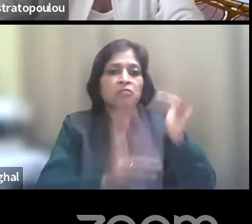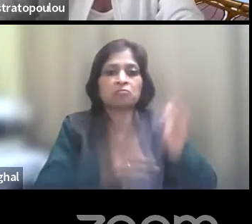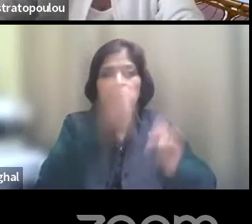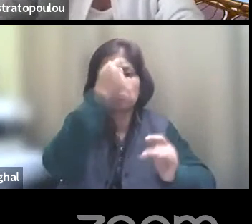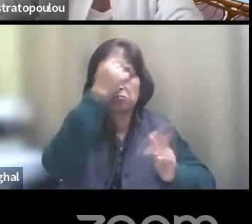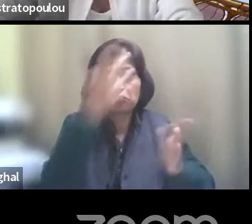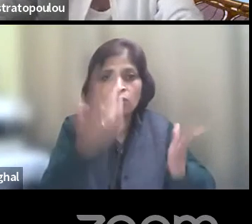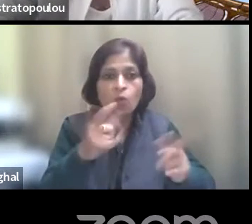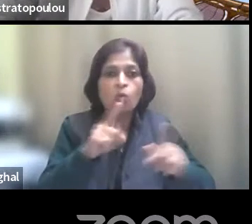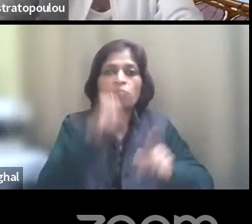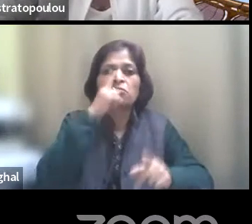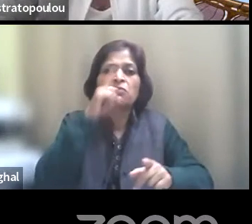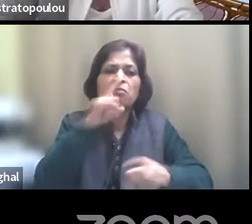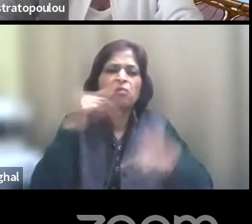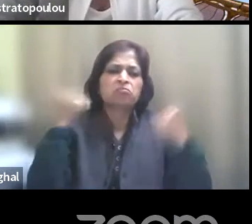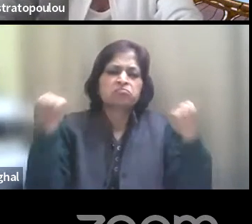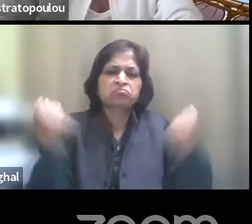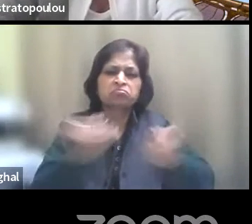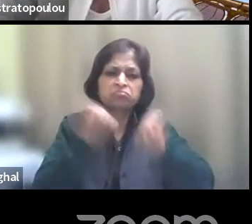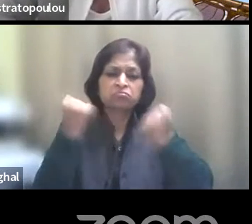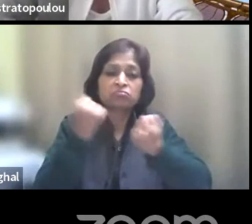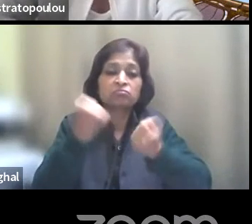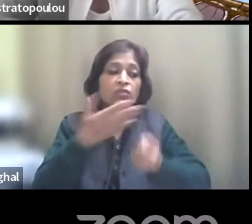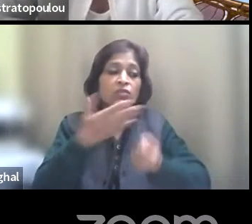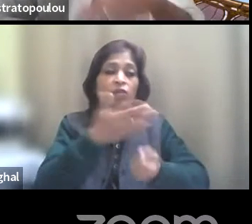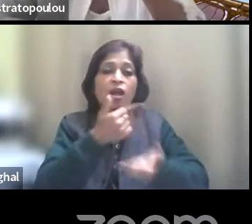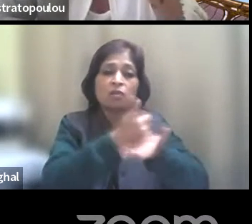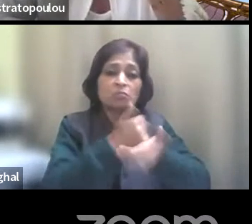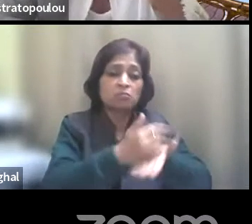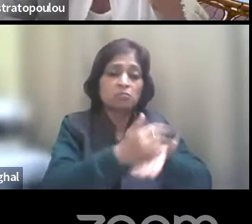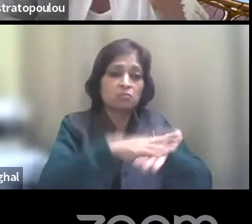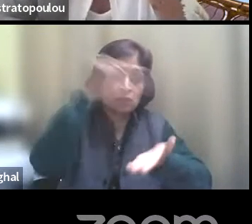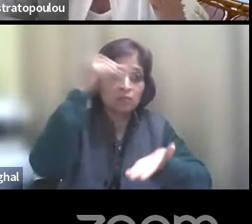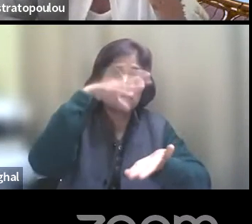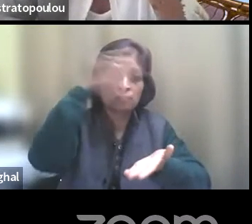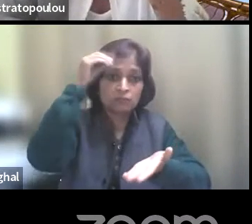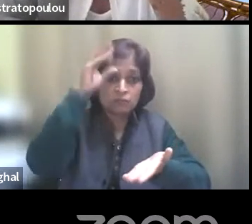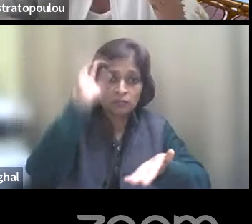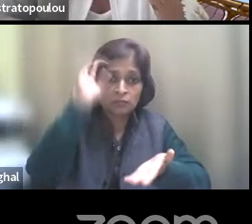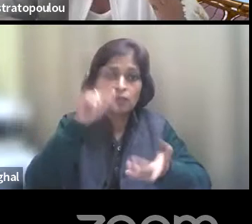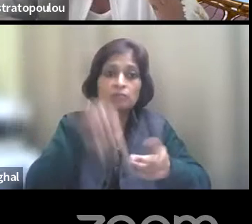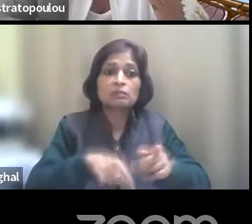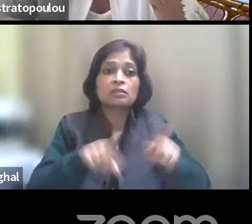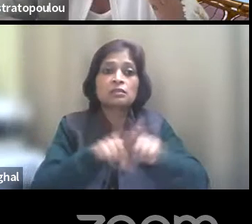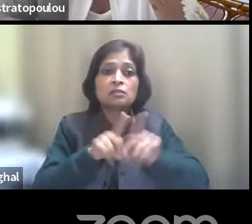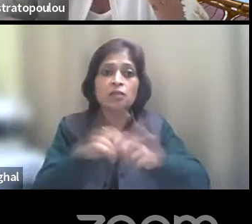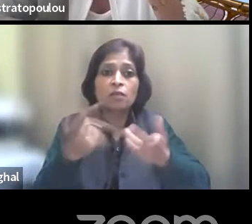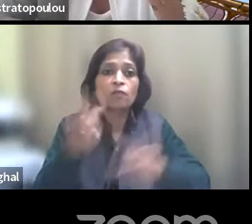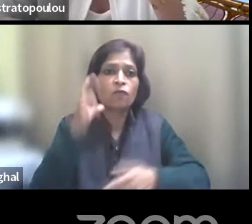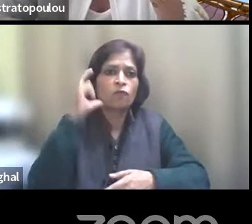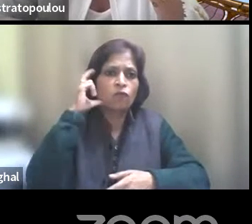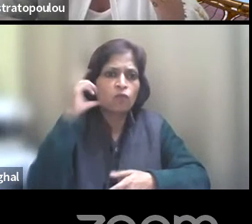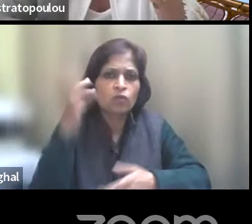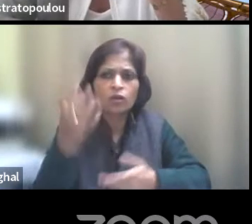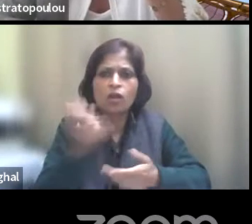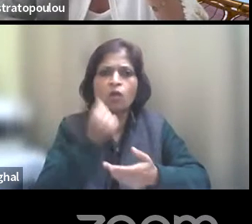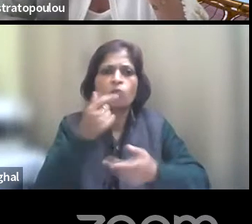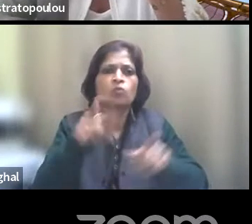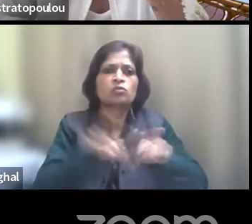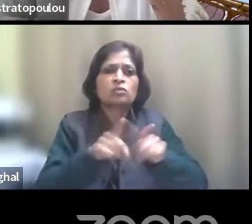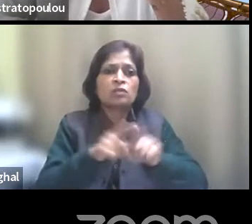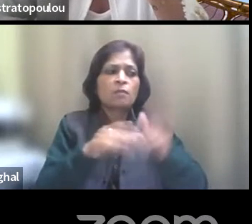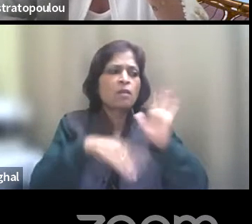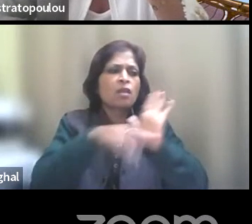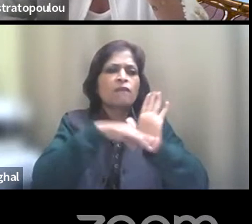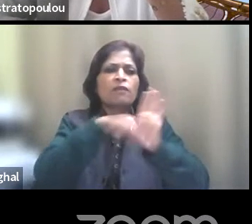are struggling to get the children to learn, because there is so much of investment in the children's learning at all levels